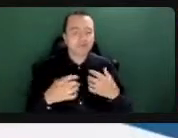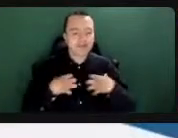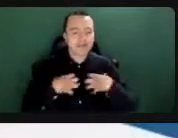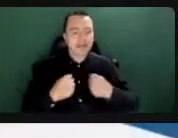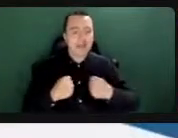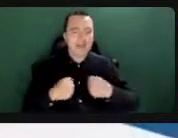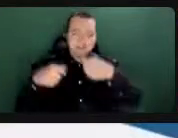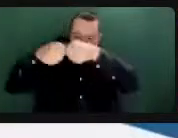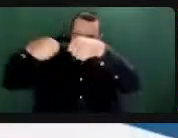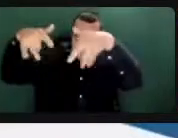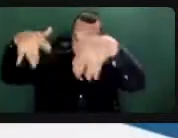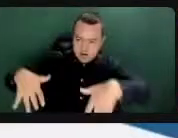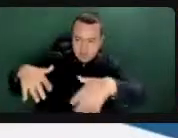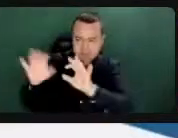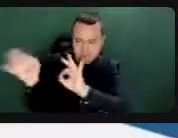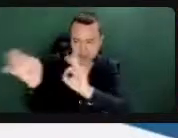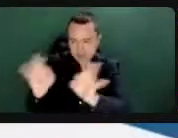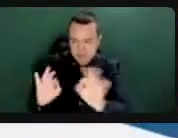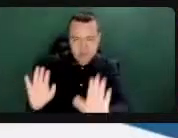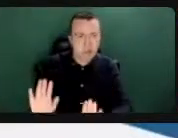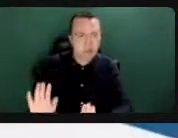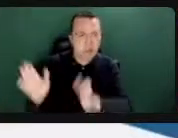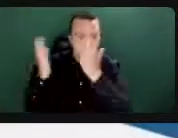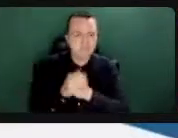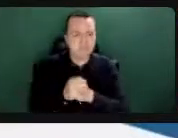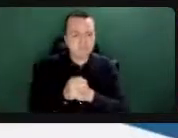for over a decade. And this new